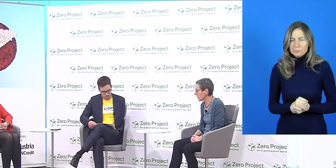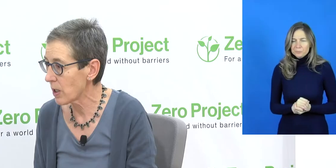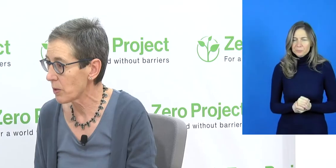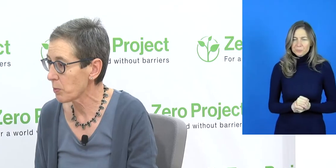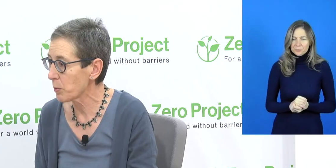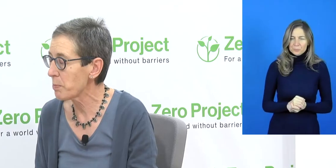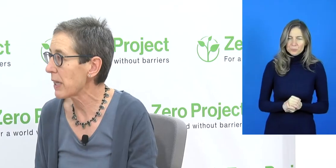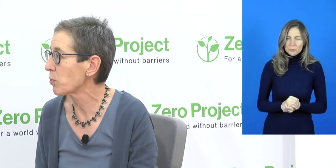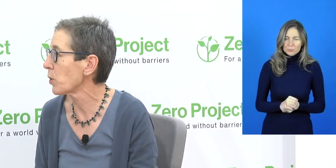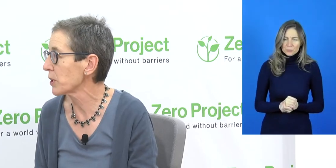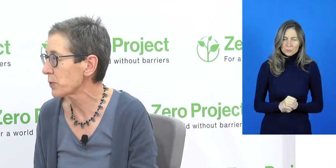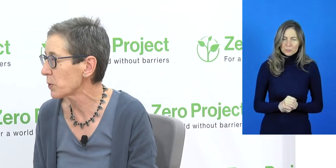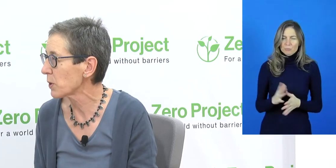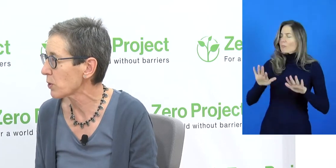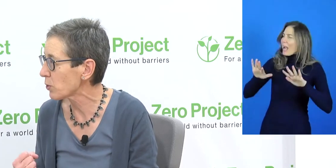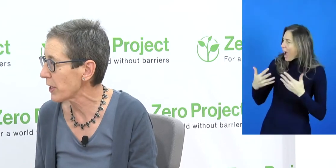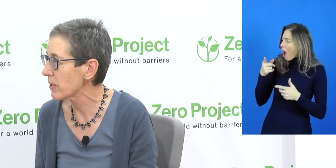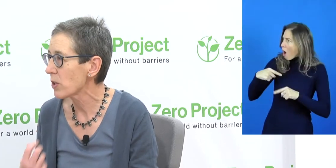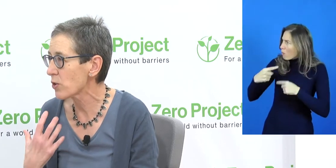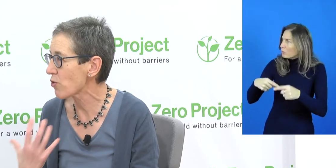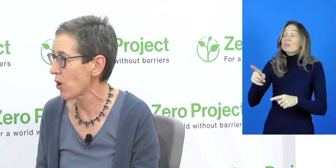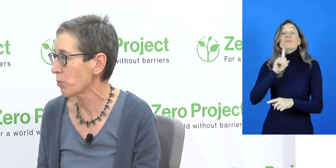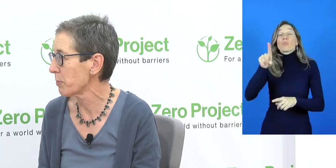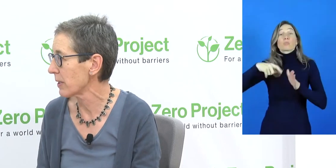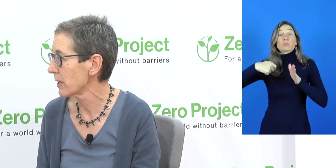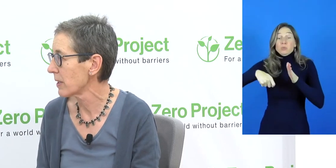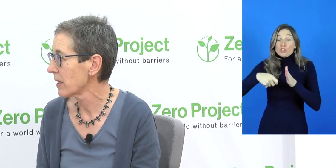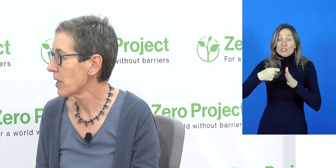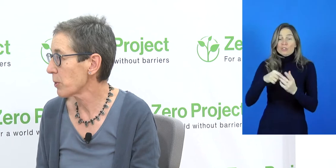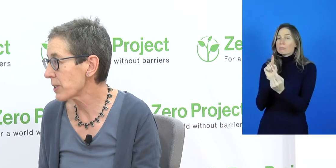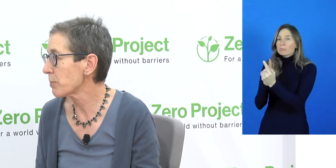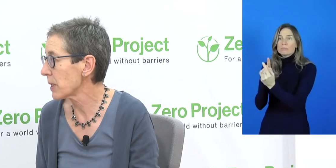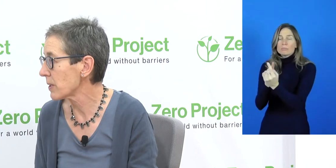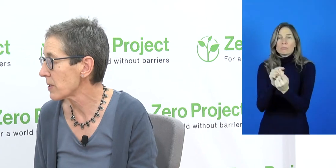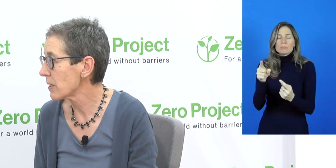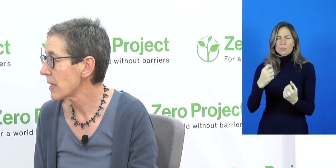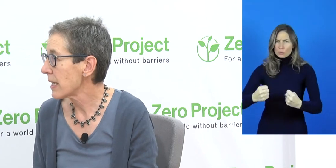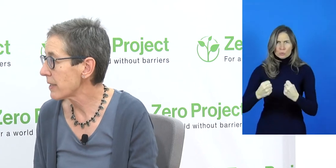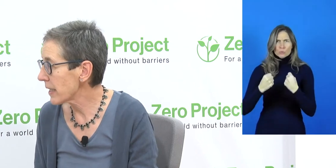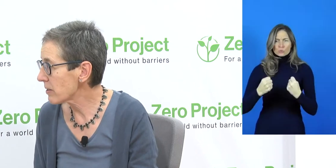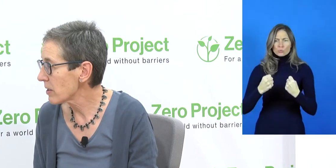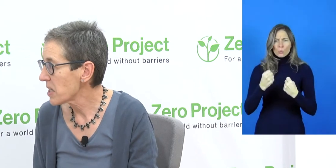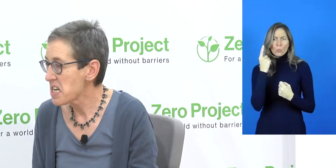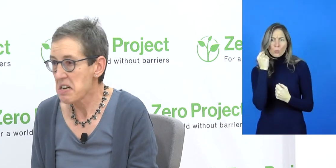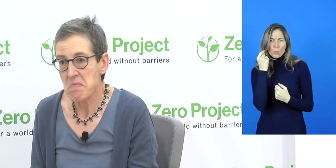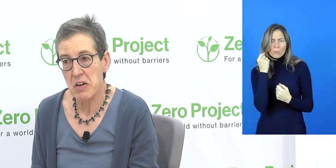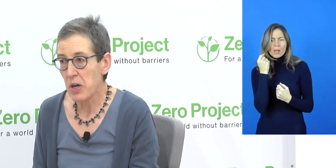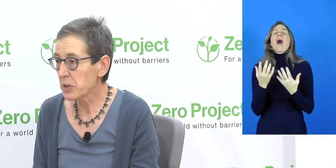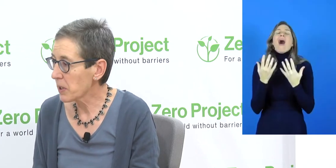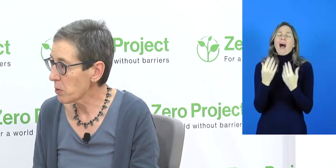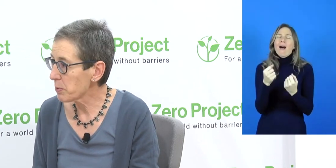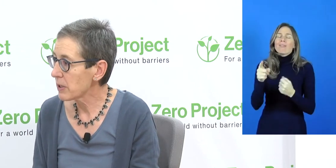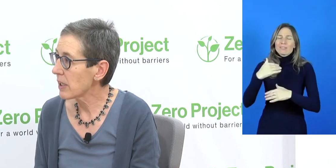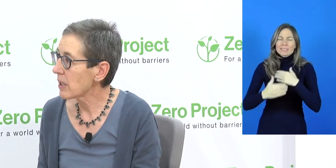encounters, we met wonderful, great, strong women with disabilities. And yet,